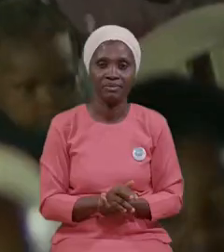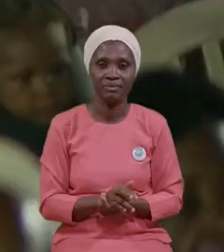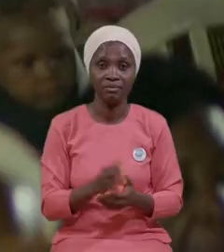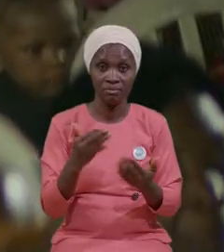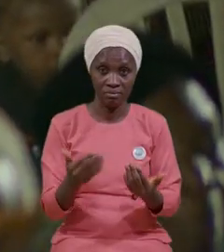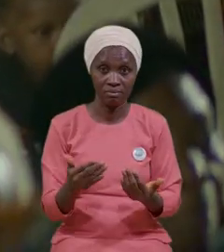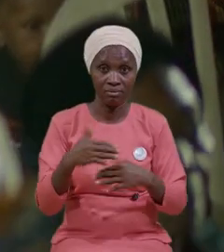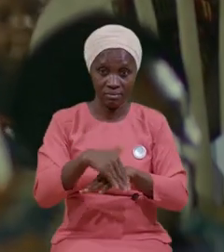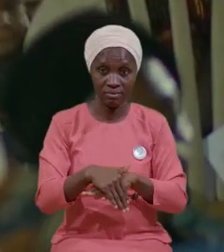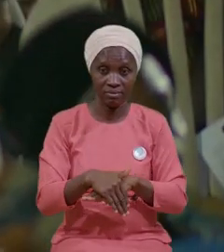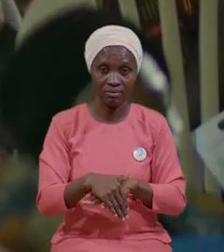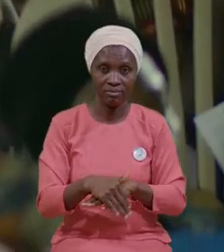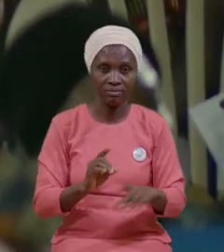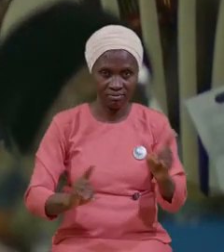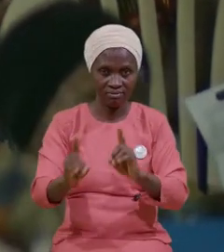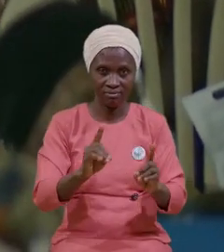Tonight, I come to Christ.